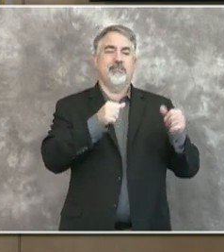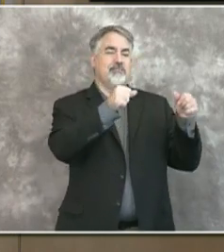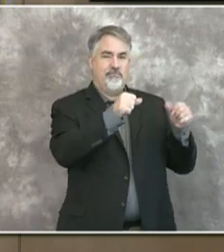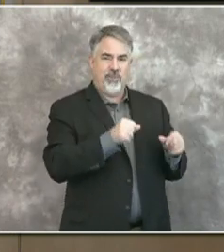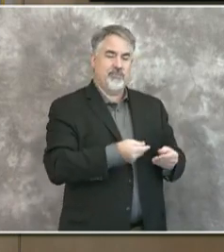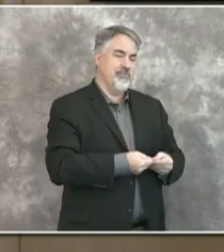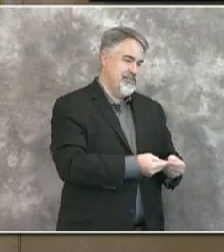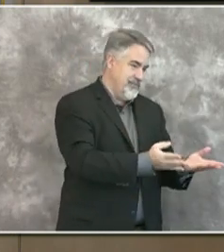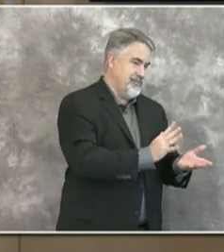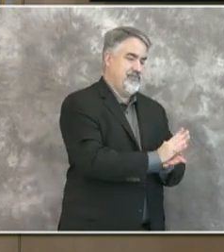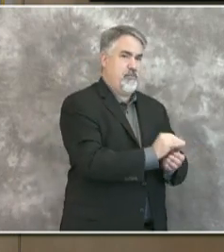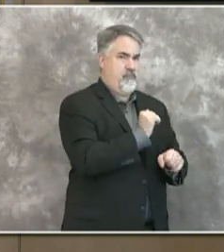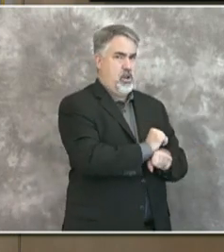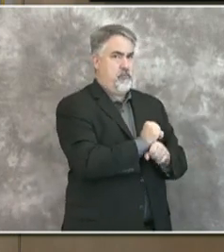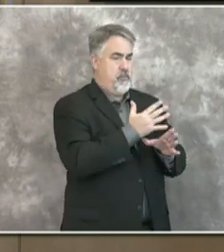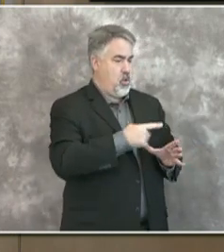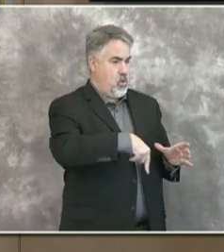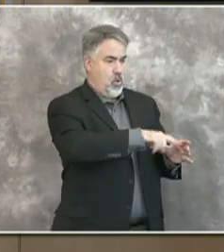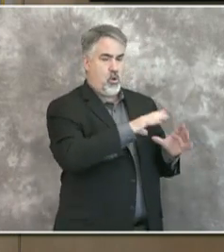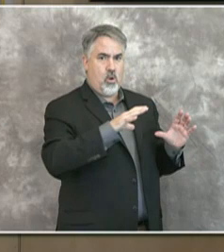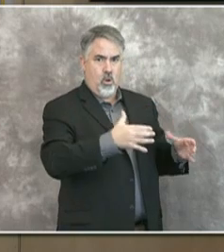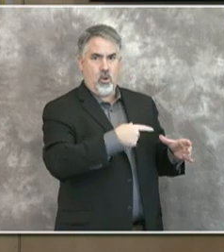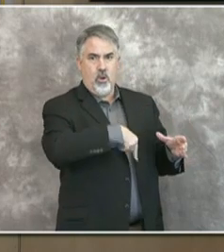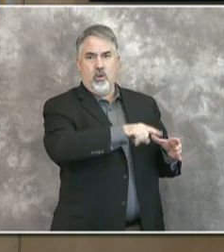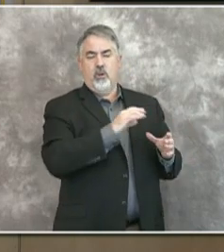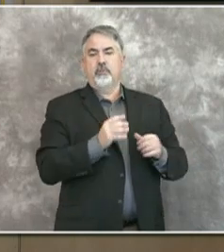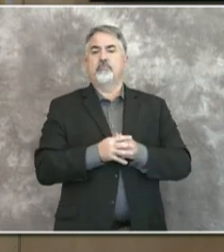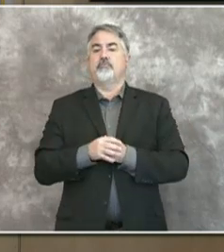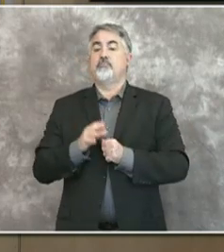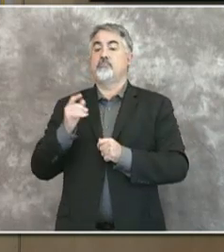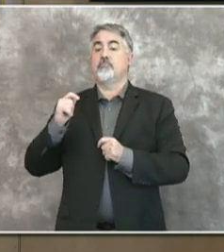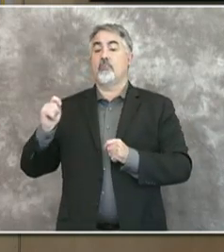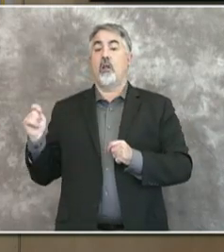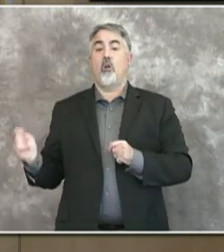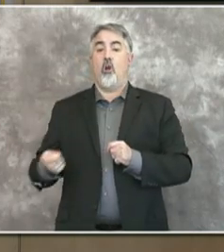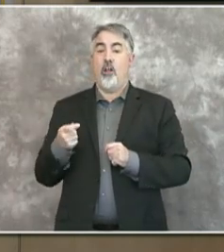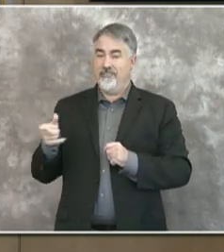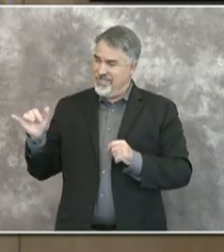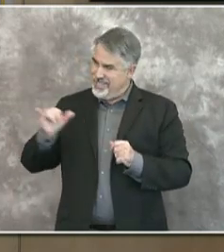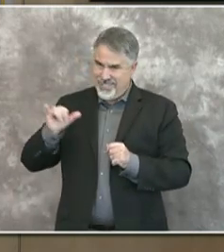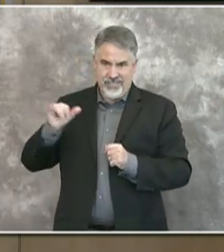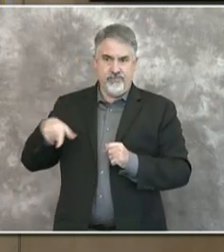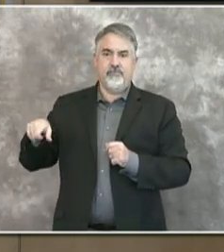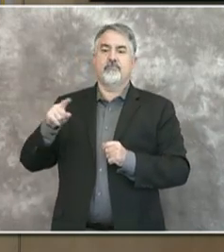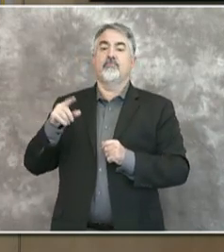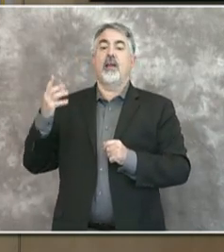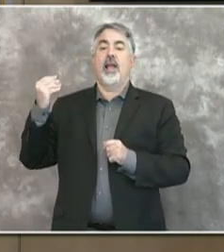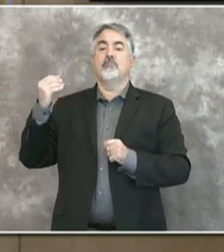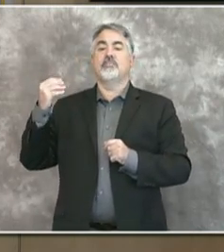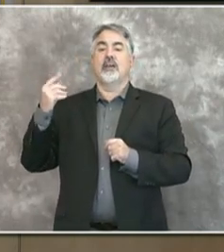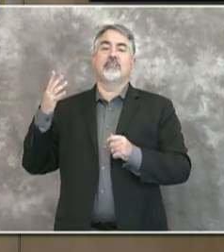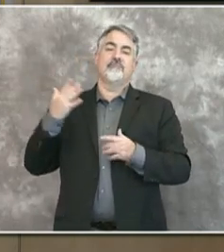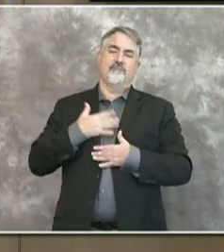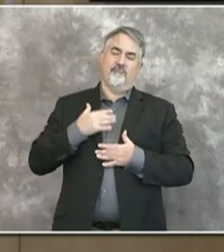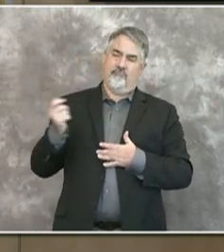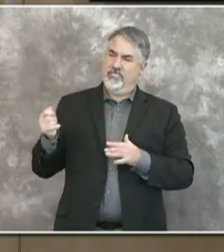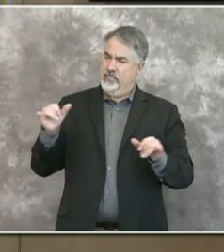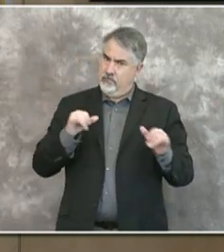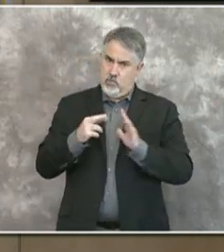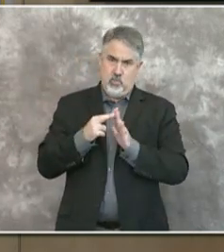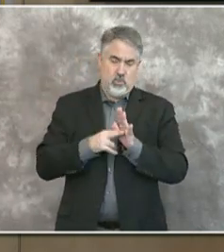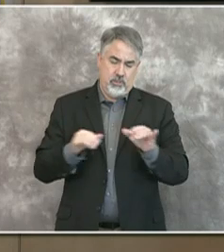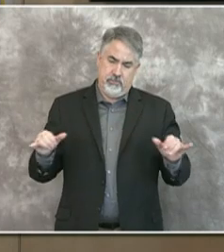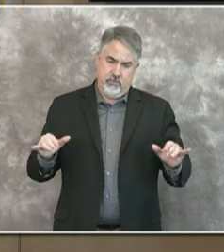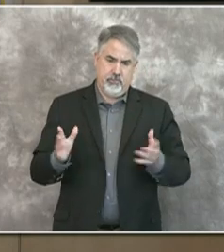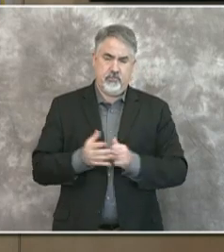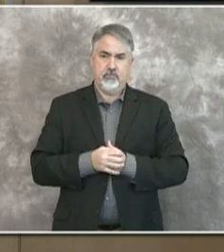we are taking, in a sense, the framework around golf courses and expanding that to other outdoor recreational activities in the